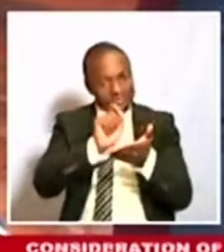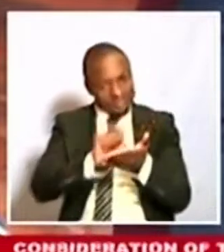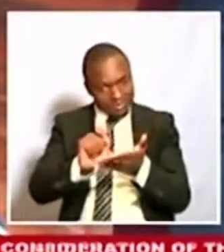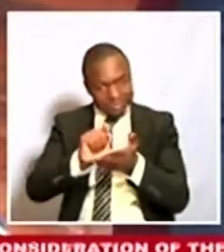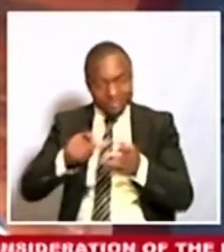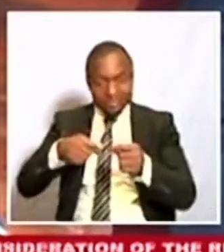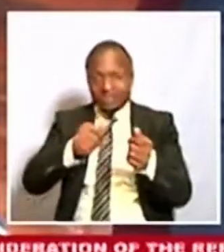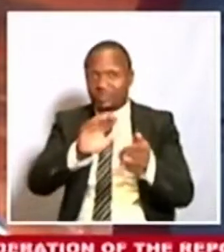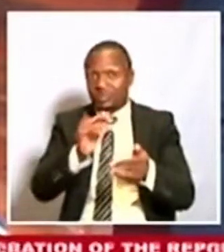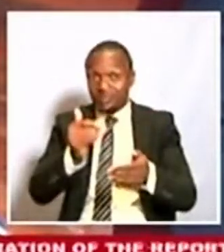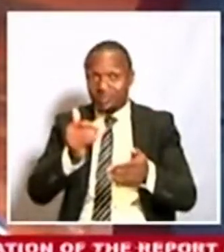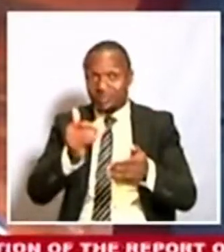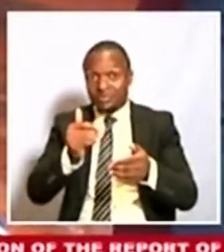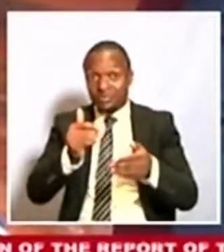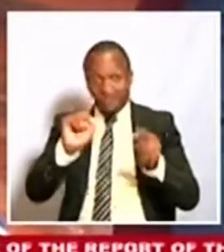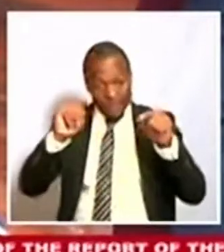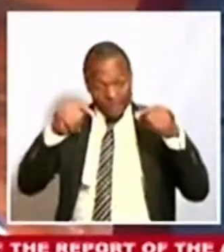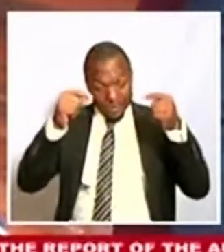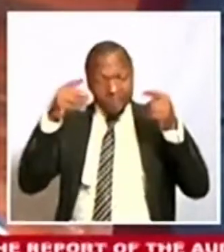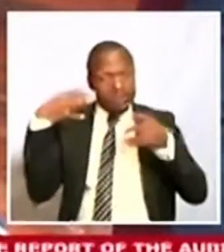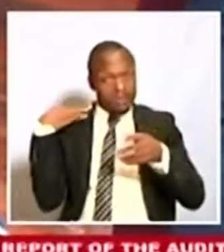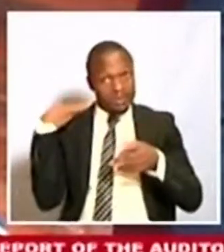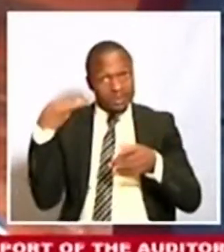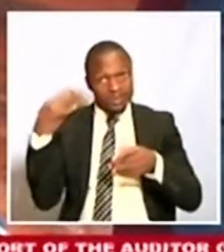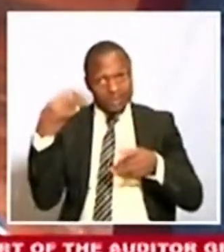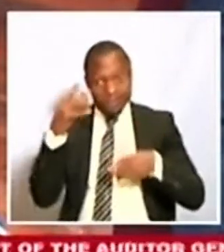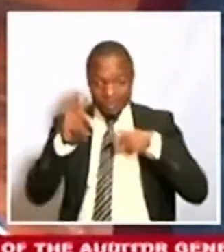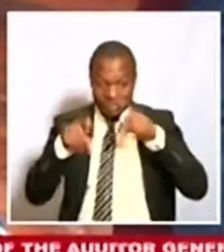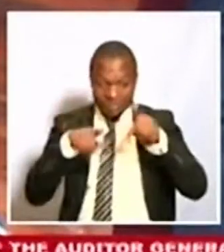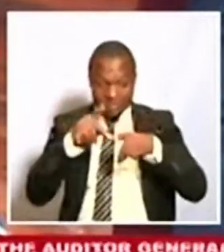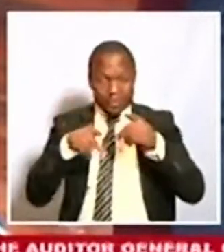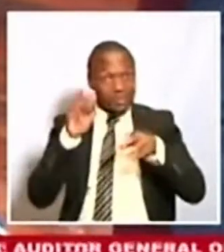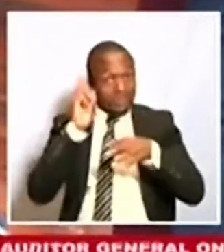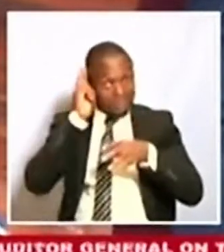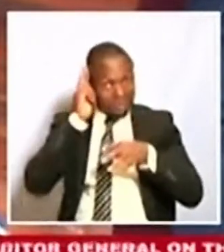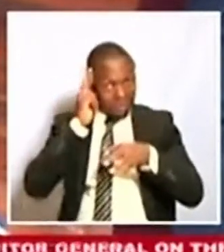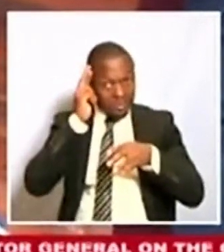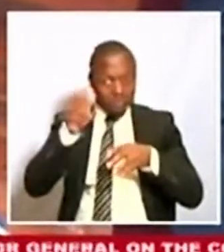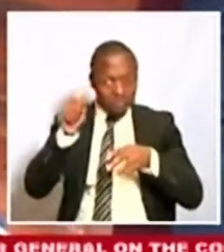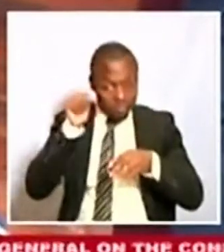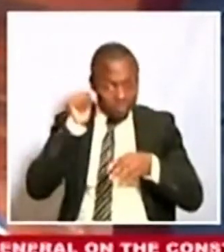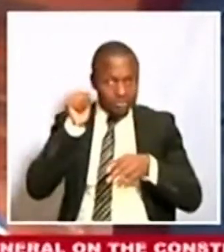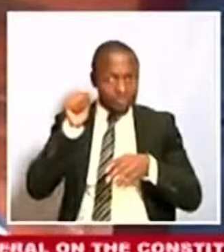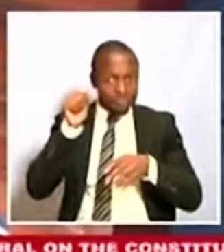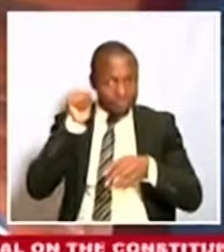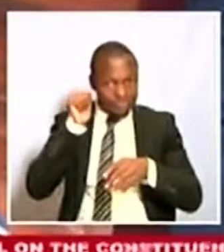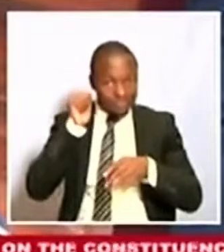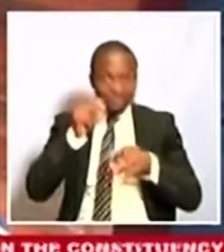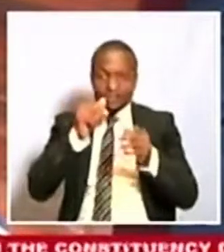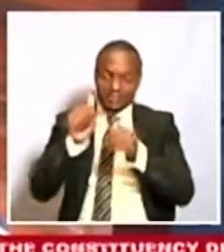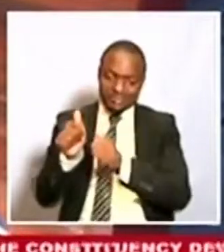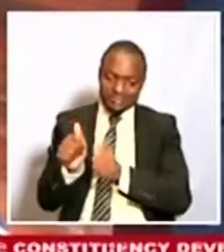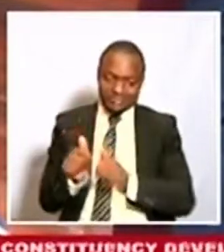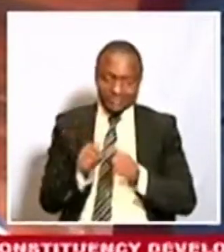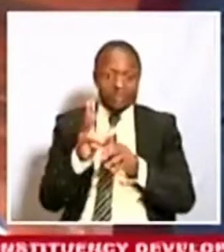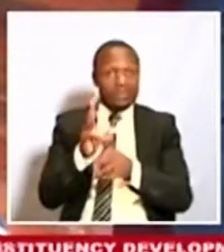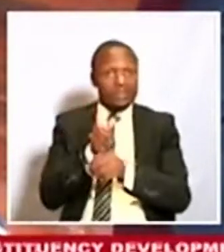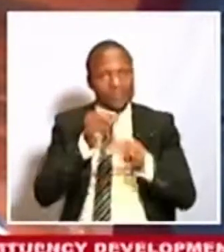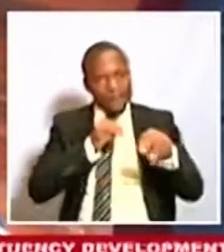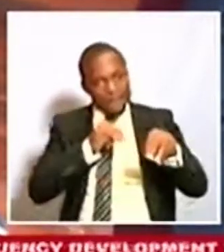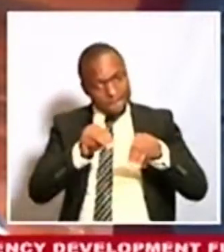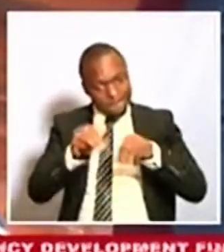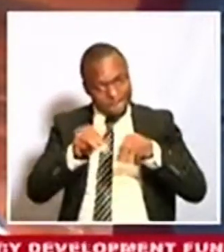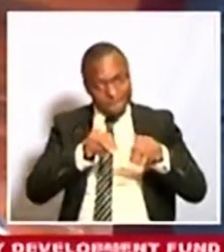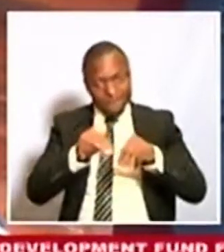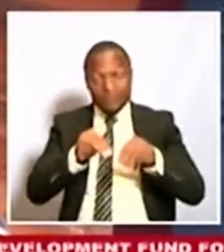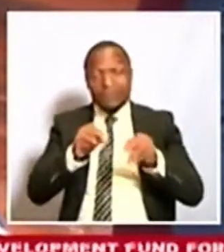to the unsuccessful applicants, stating reasons for the rejection. Action taken, the management wishes